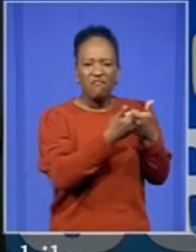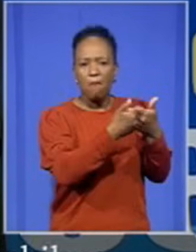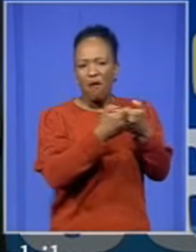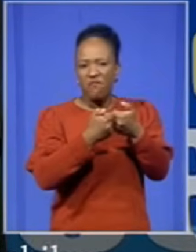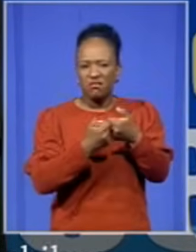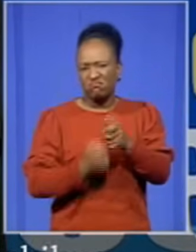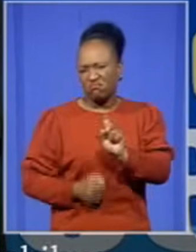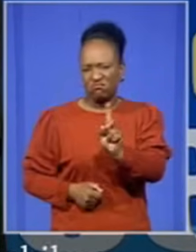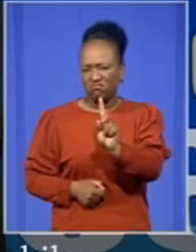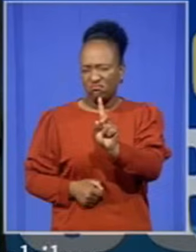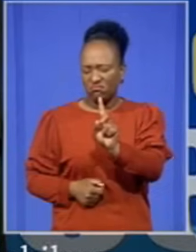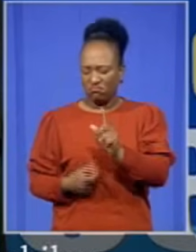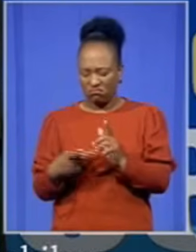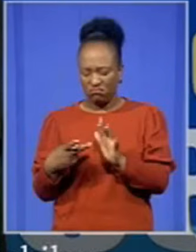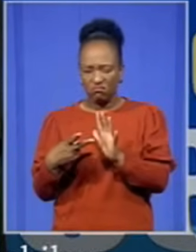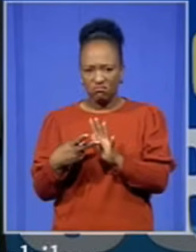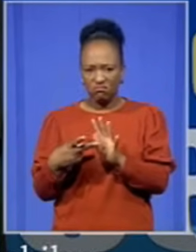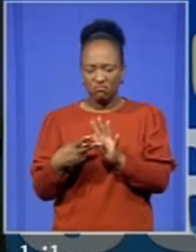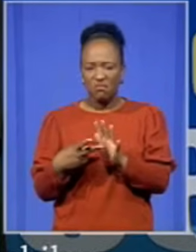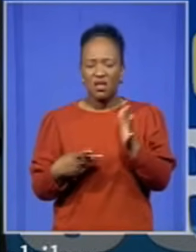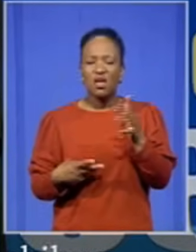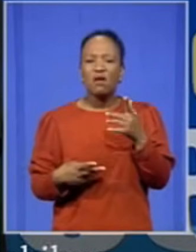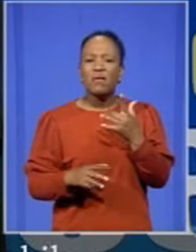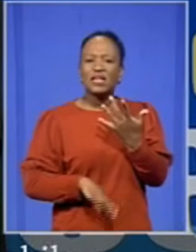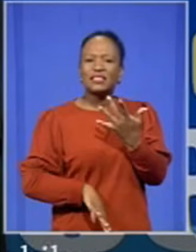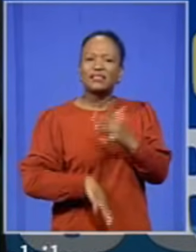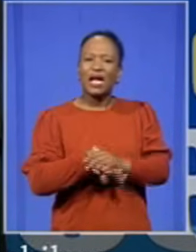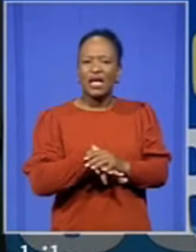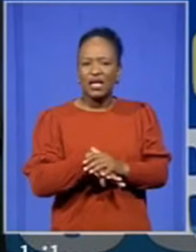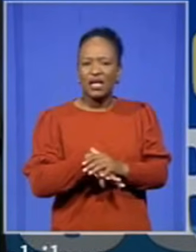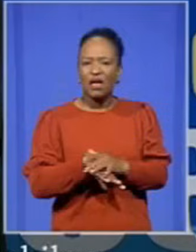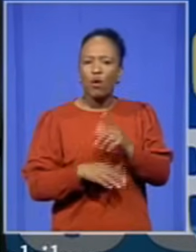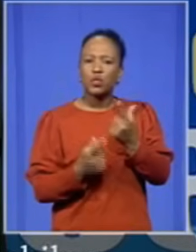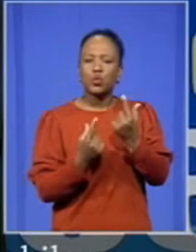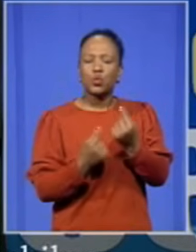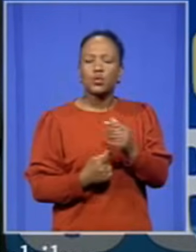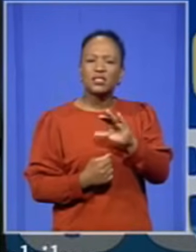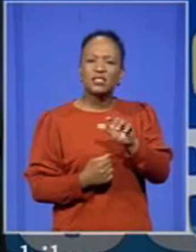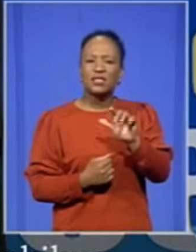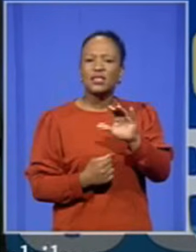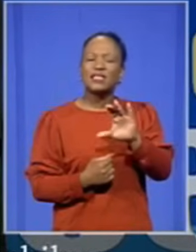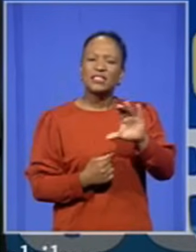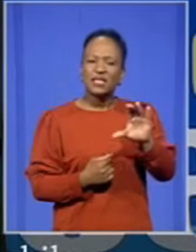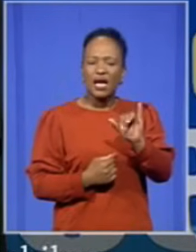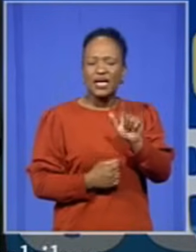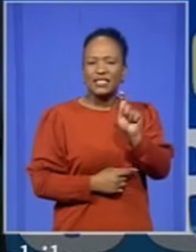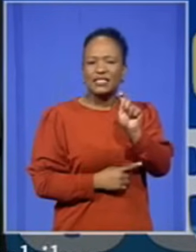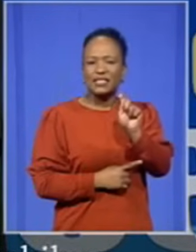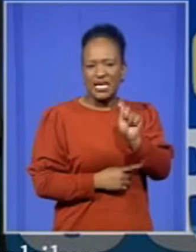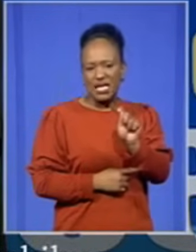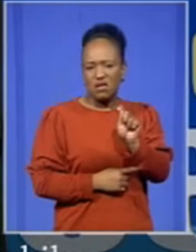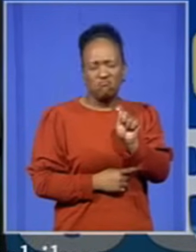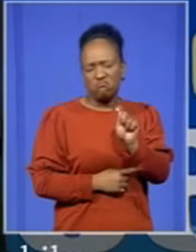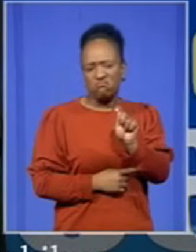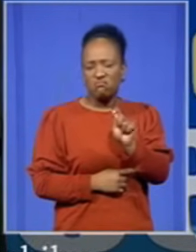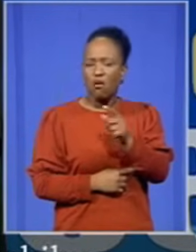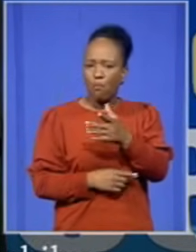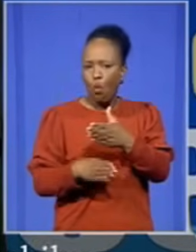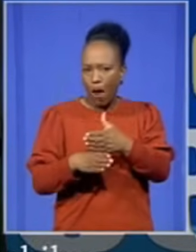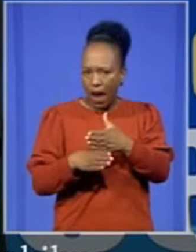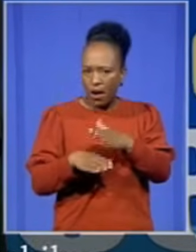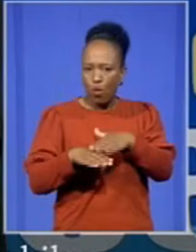She did not die committing a CIT. She was on the way back to work and she